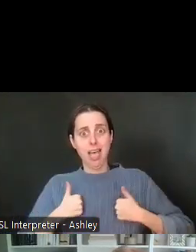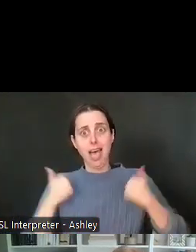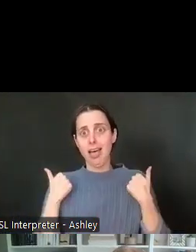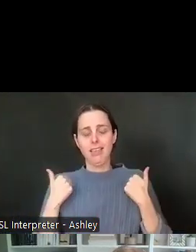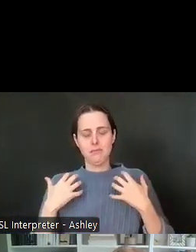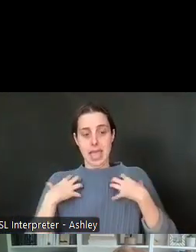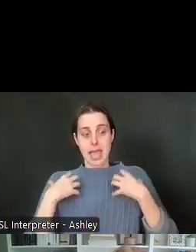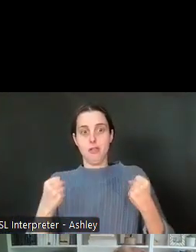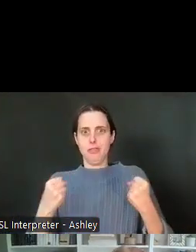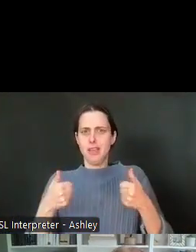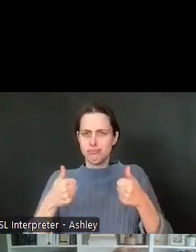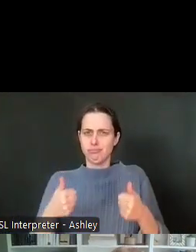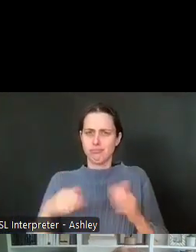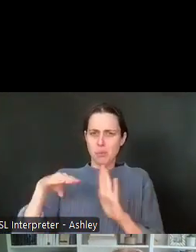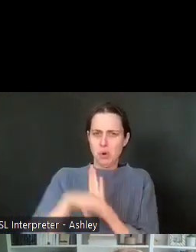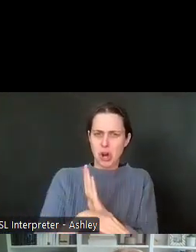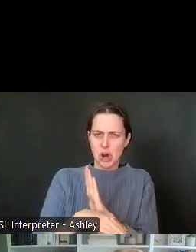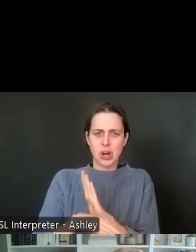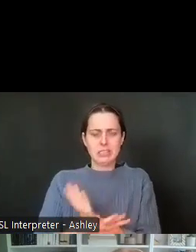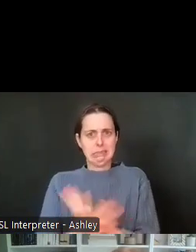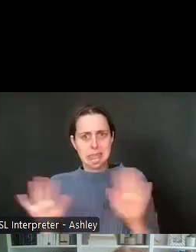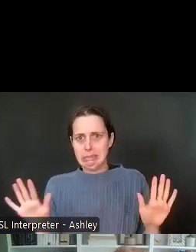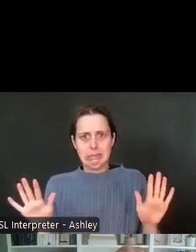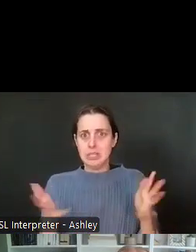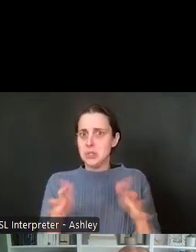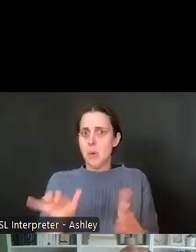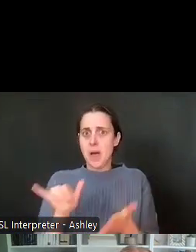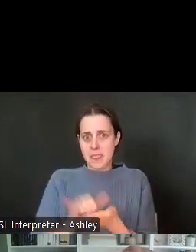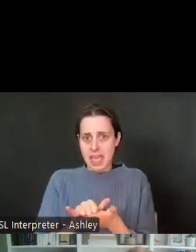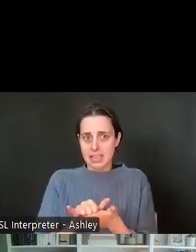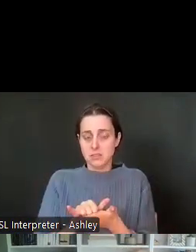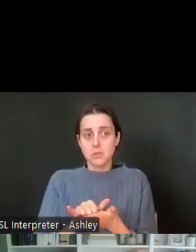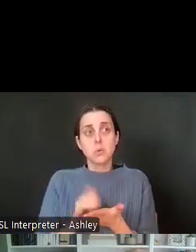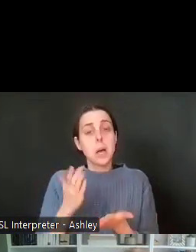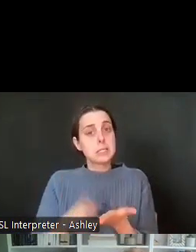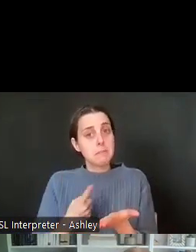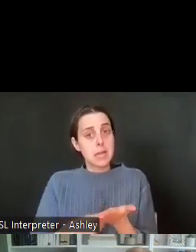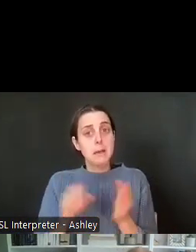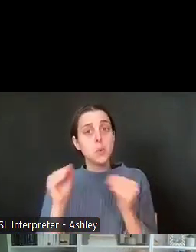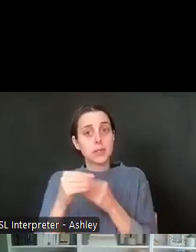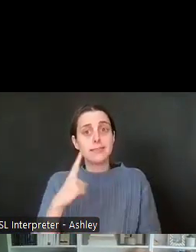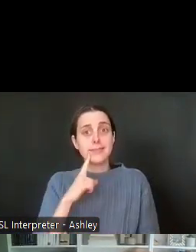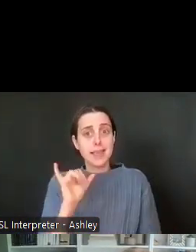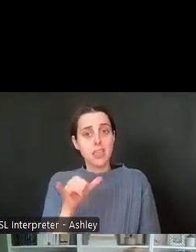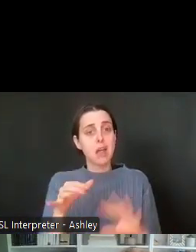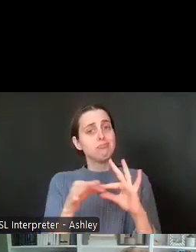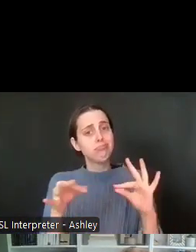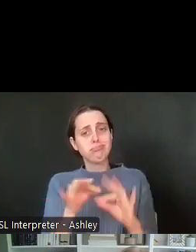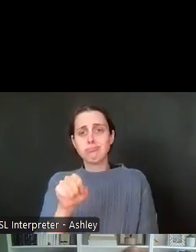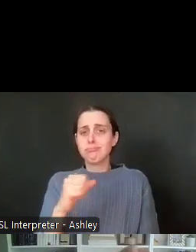values well-being. If that's what you say, but then what you do is completely